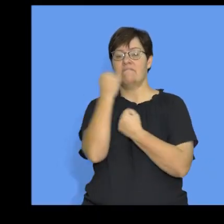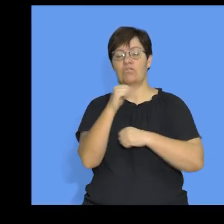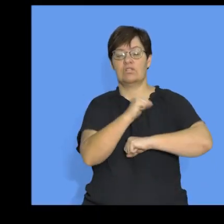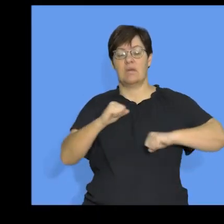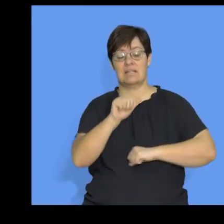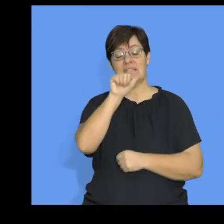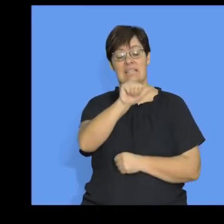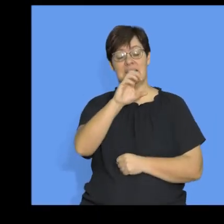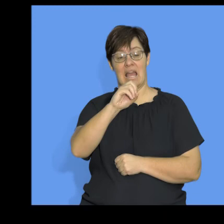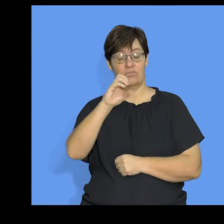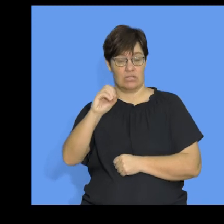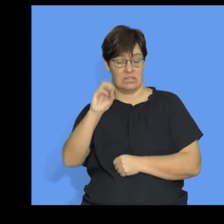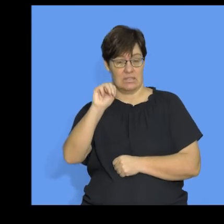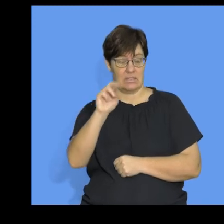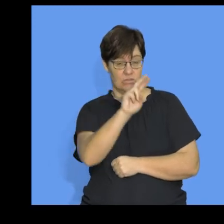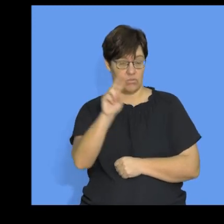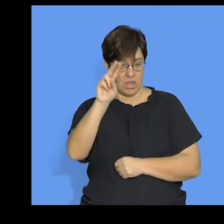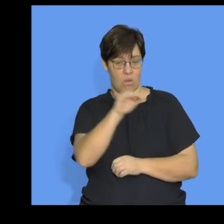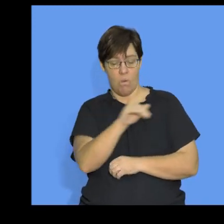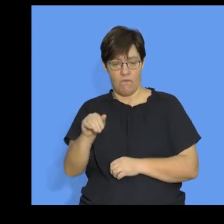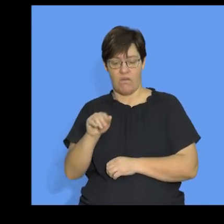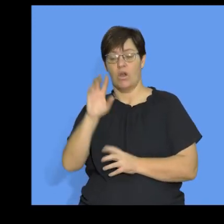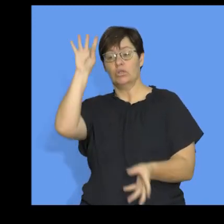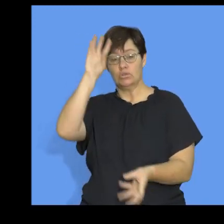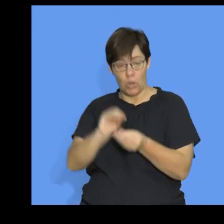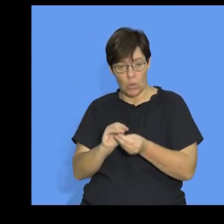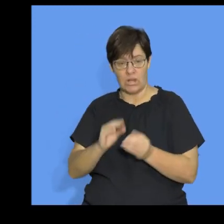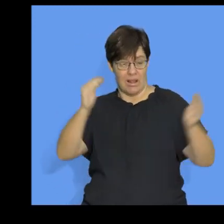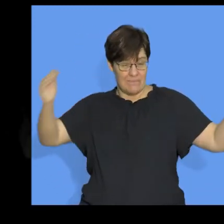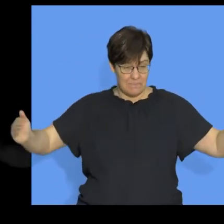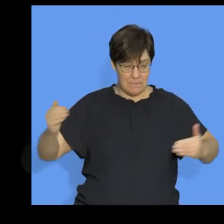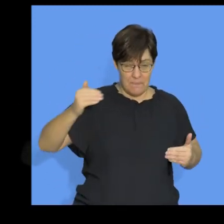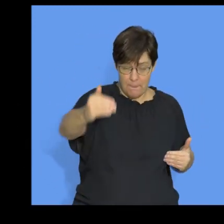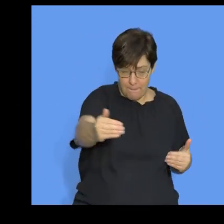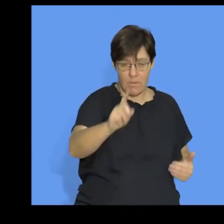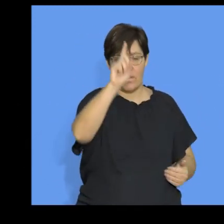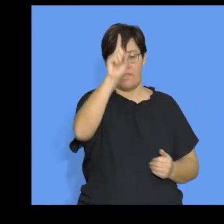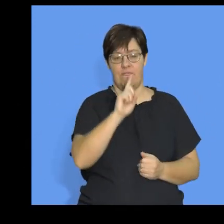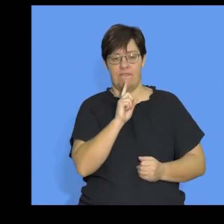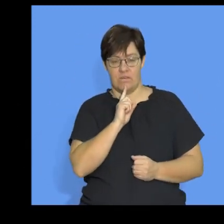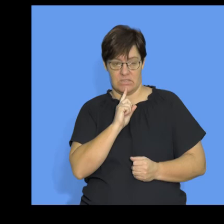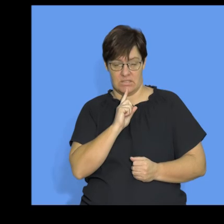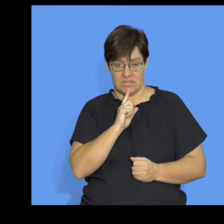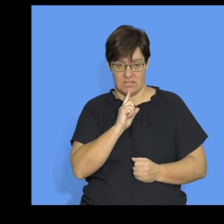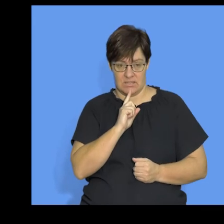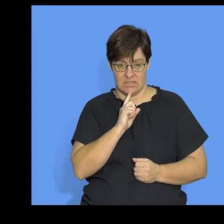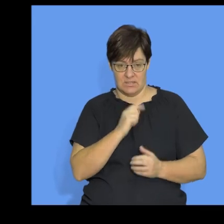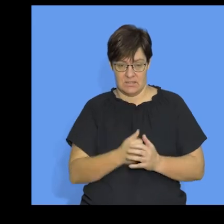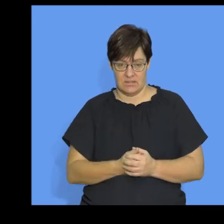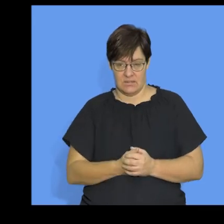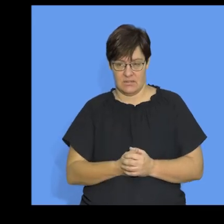600 squares over the total square meterage of the entire premises,